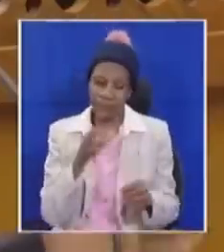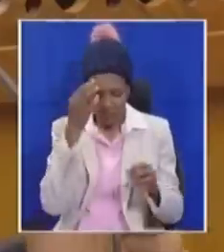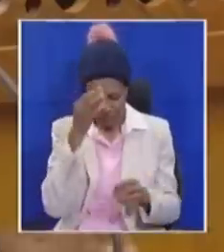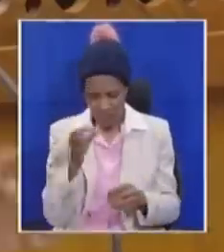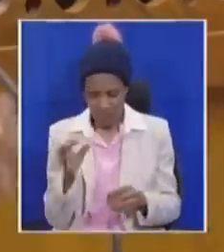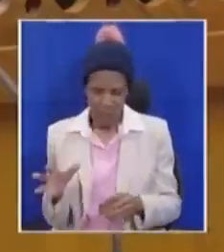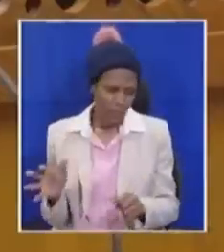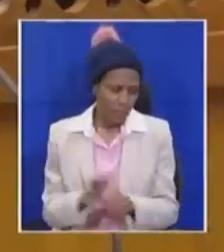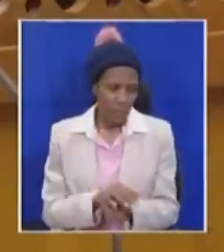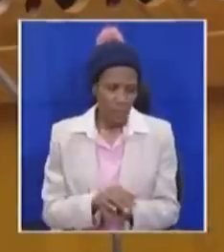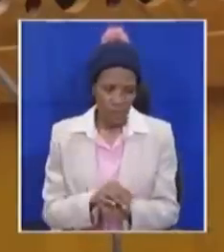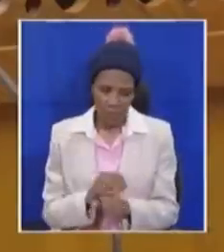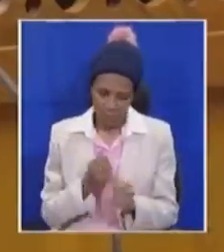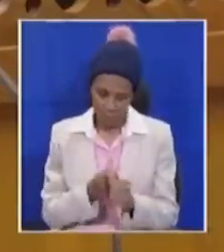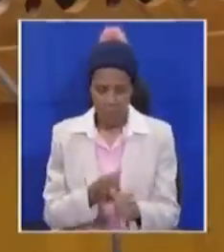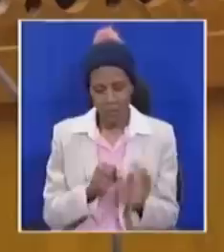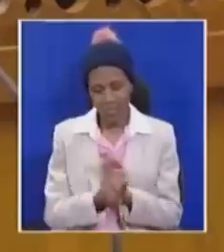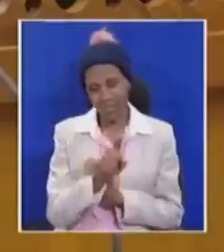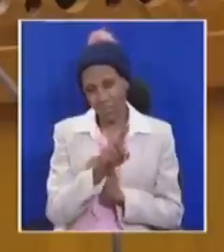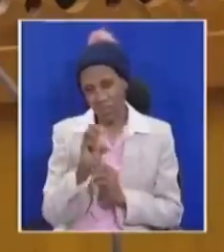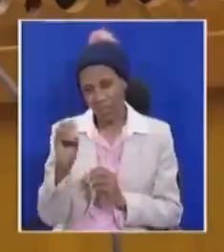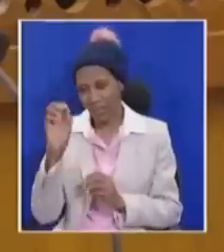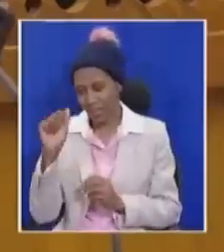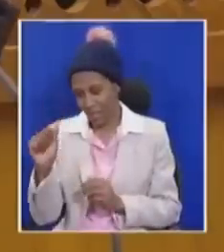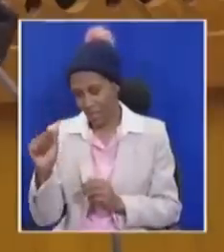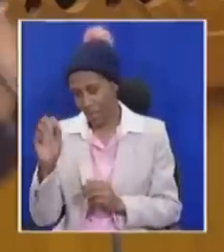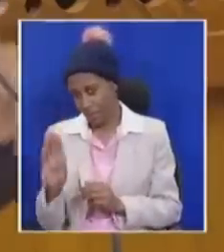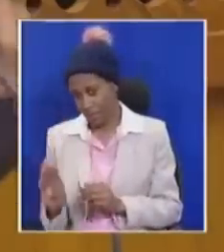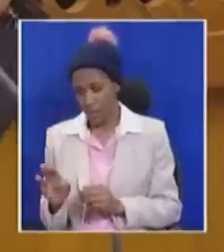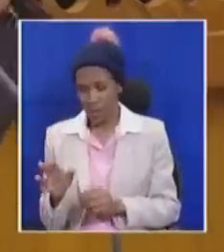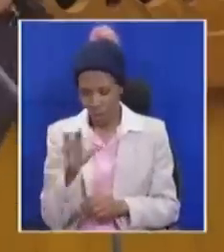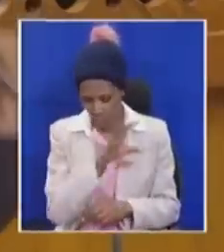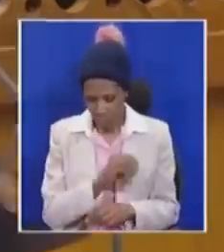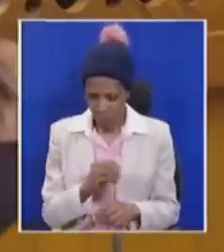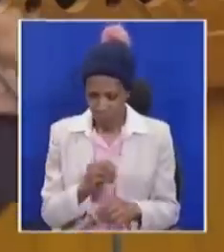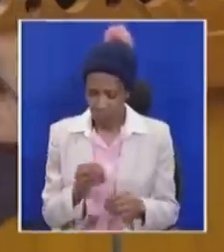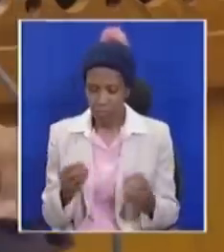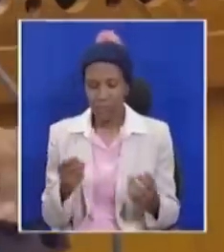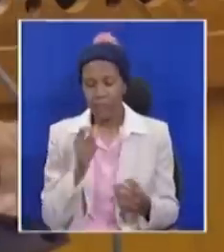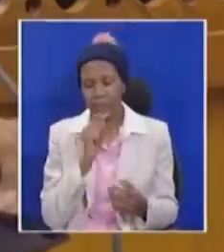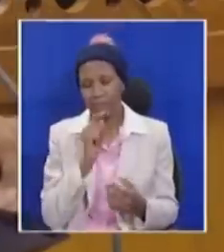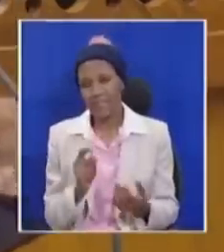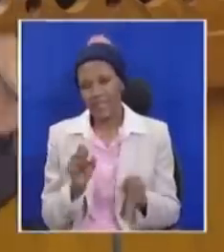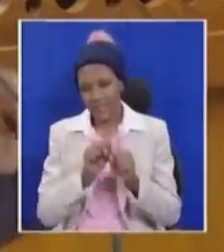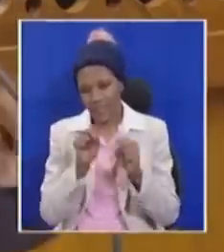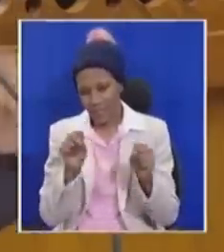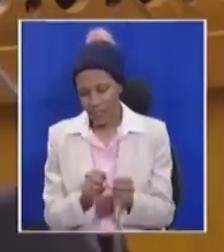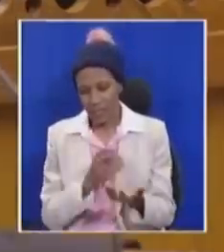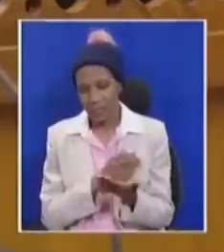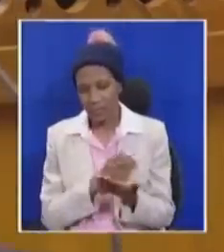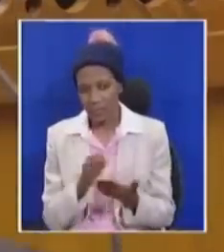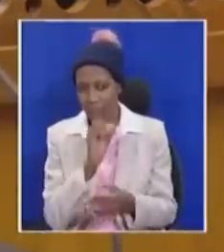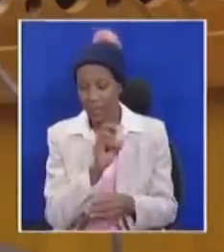or B, it's an indication that some governance systems